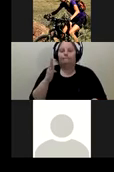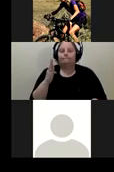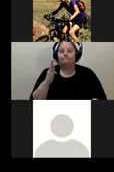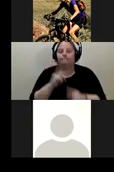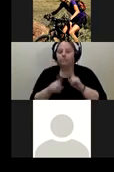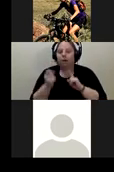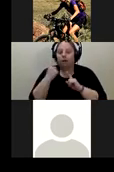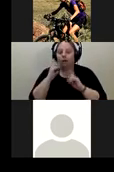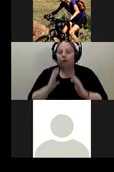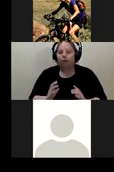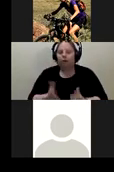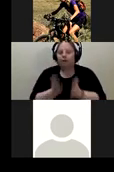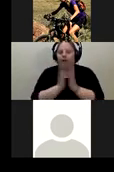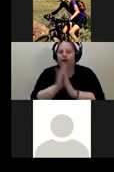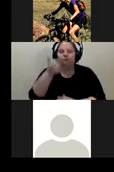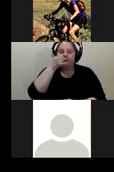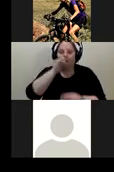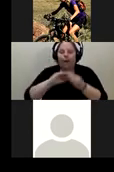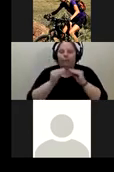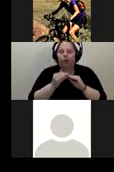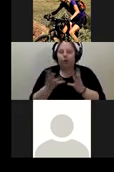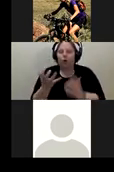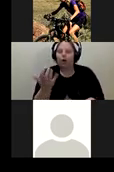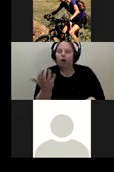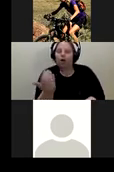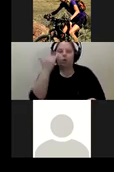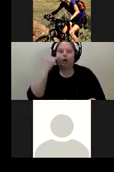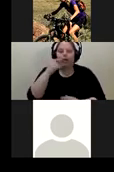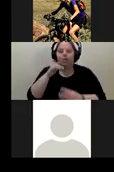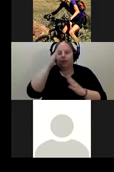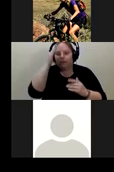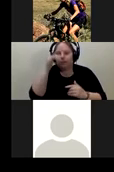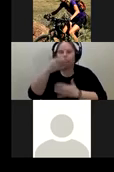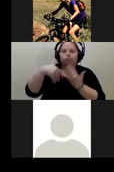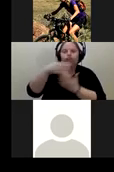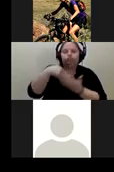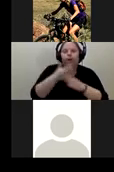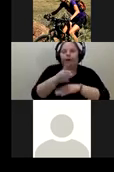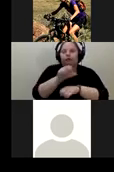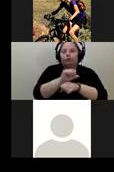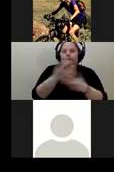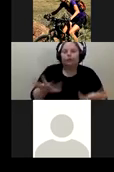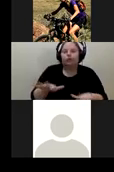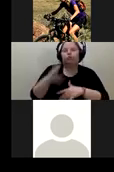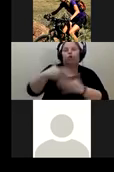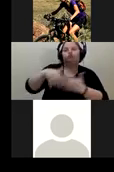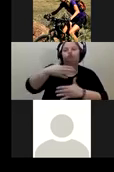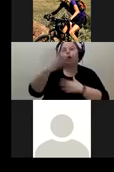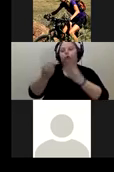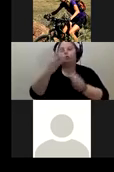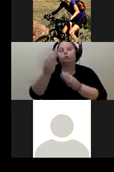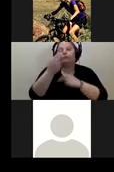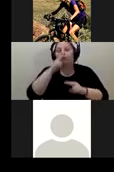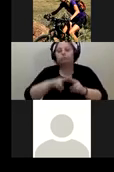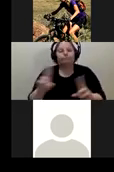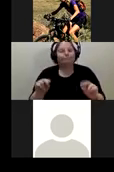have all your clients ask for your phone number because they expect that you're going to hang out with them after you're done with the job, right?